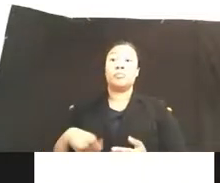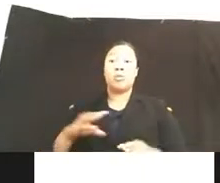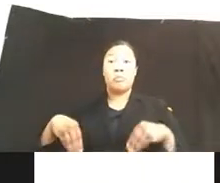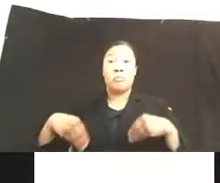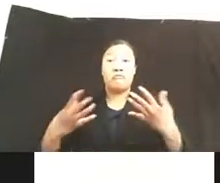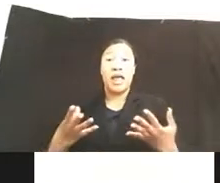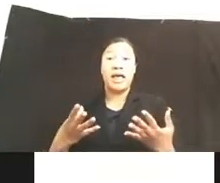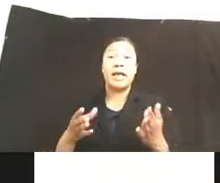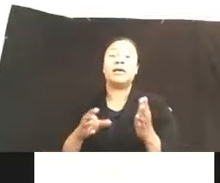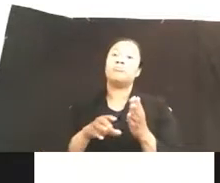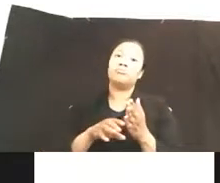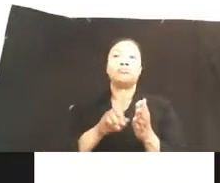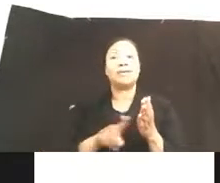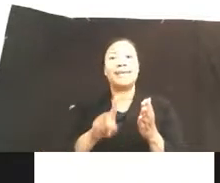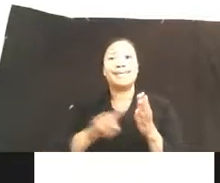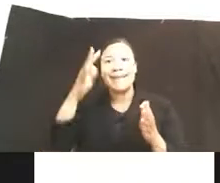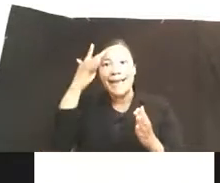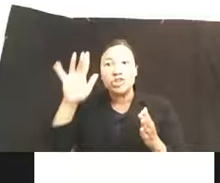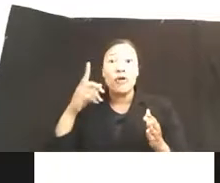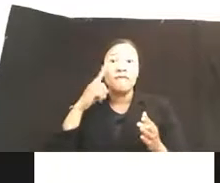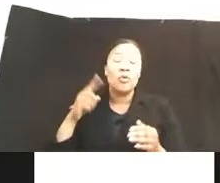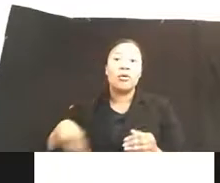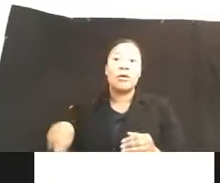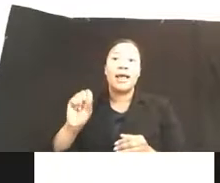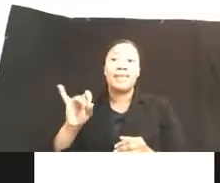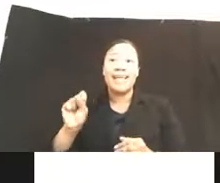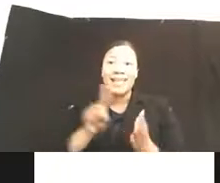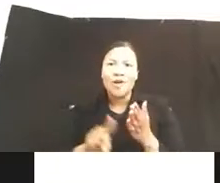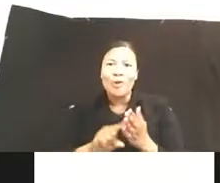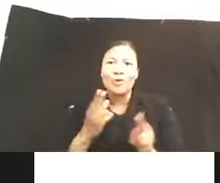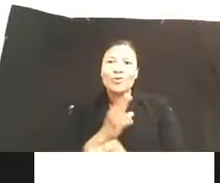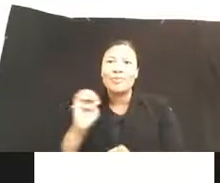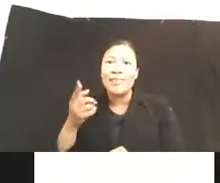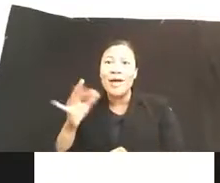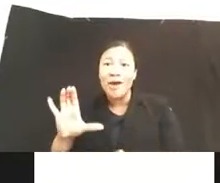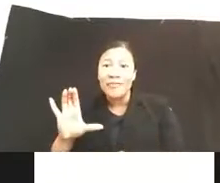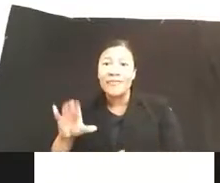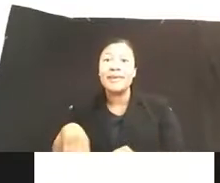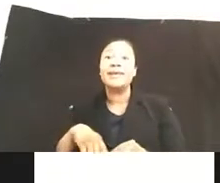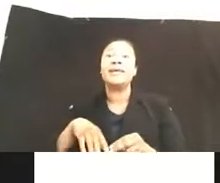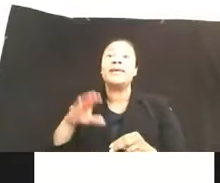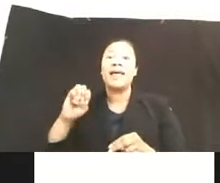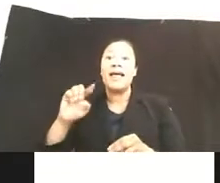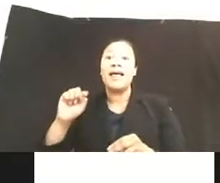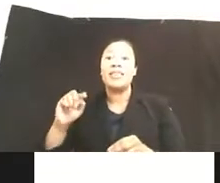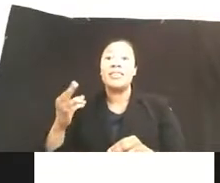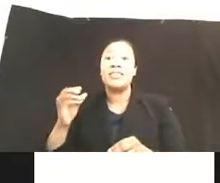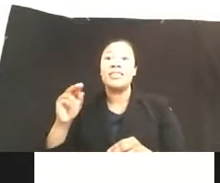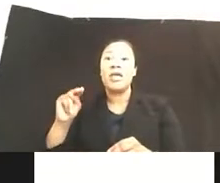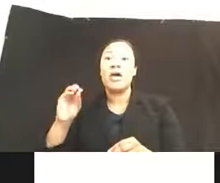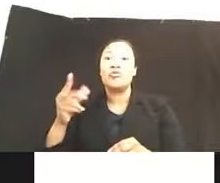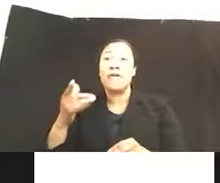intellectual space for SIS scholars who use ethnography, critical theory, and historical research to interrogate structures